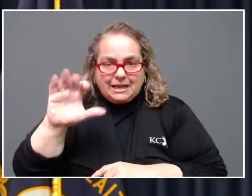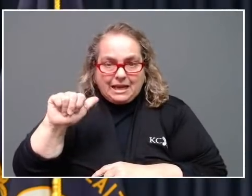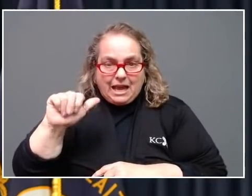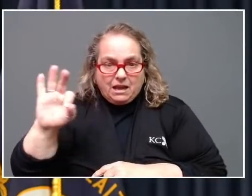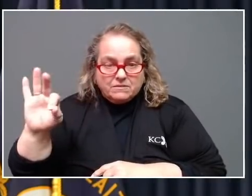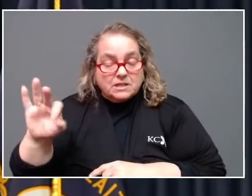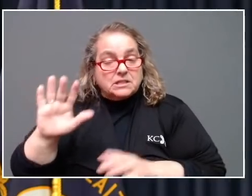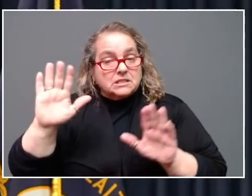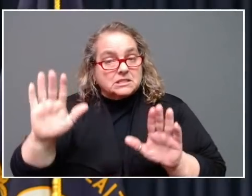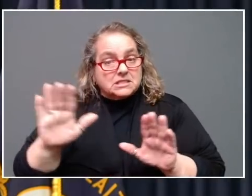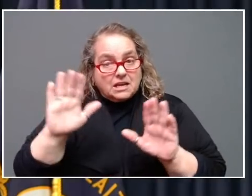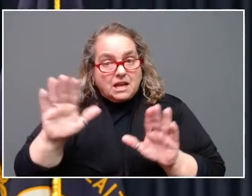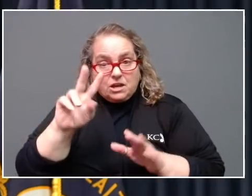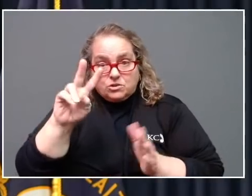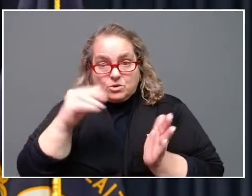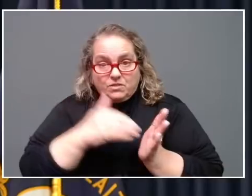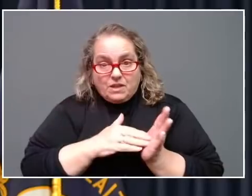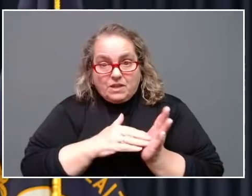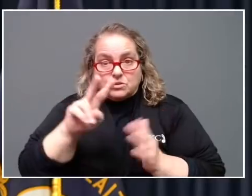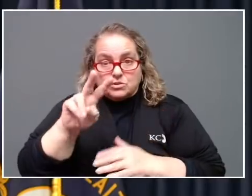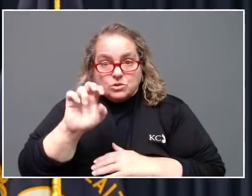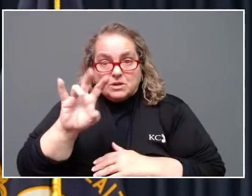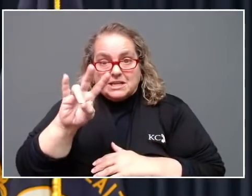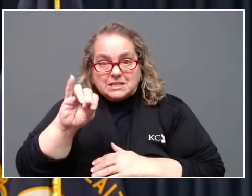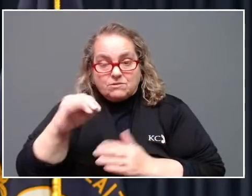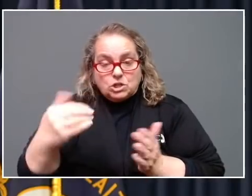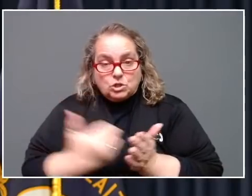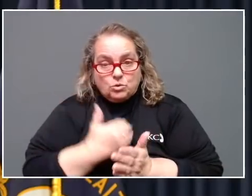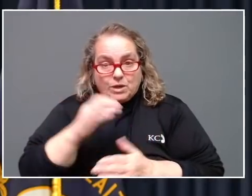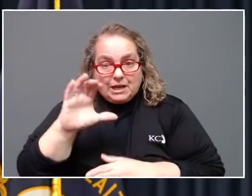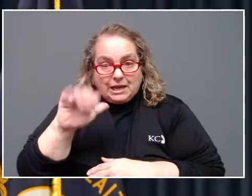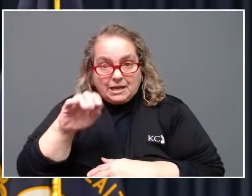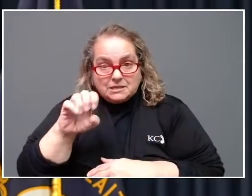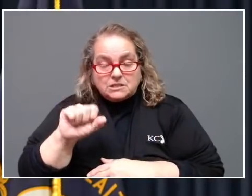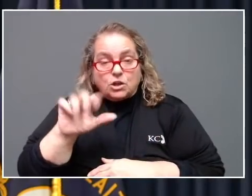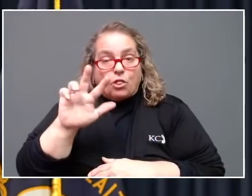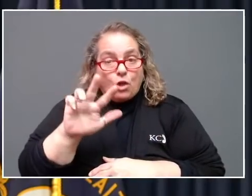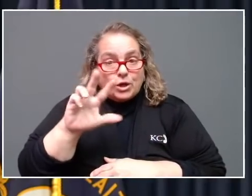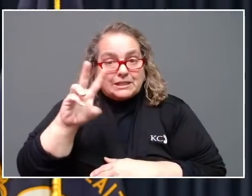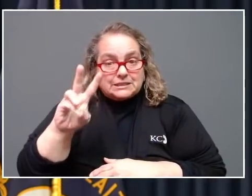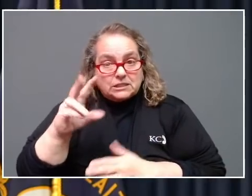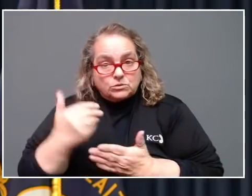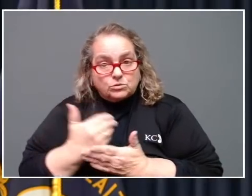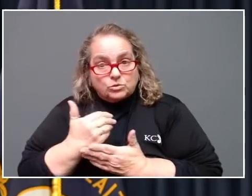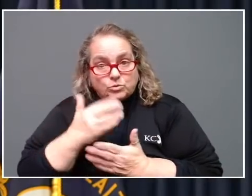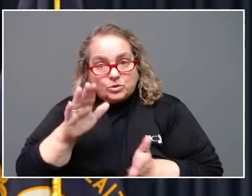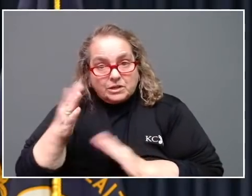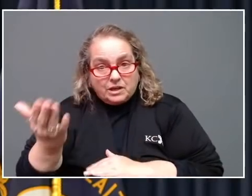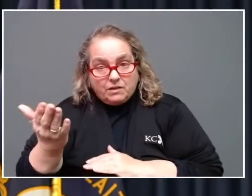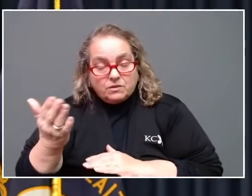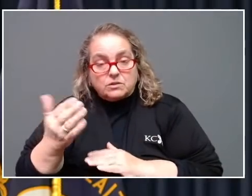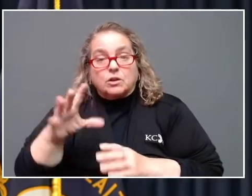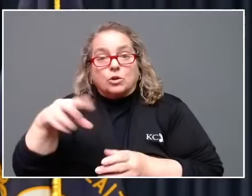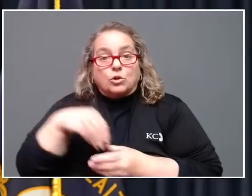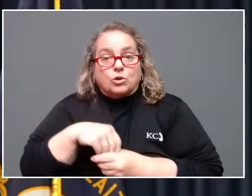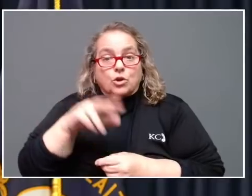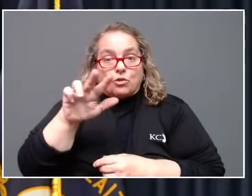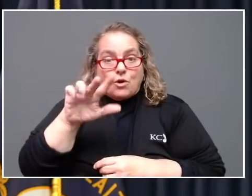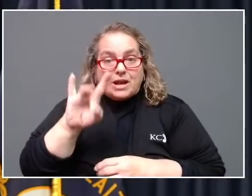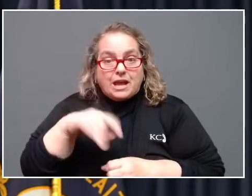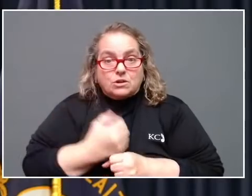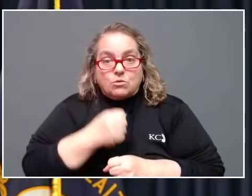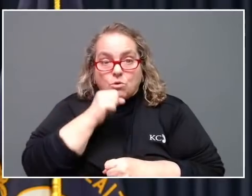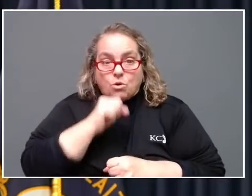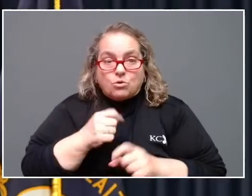Sunday, 2,270 new cases, 36 new deaths, including a 38-year-old from